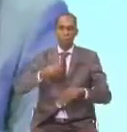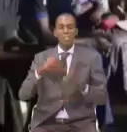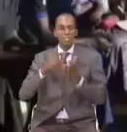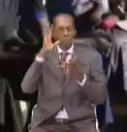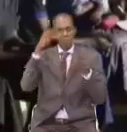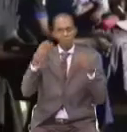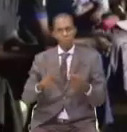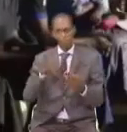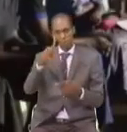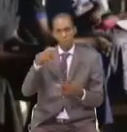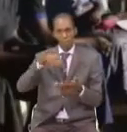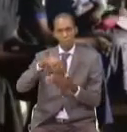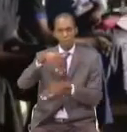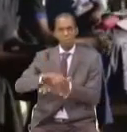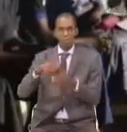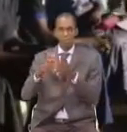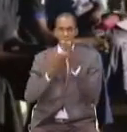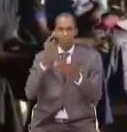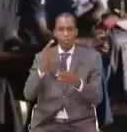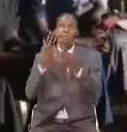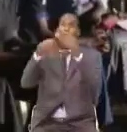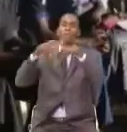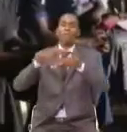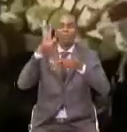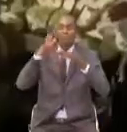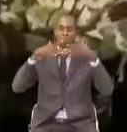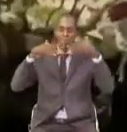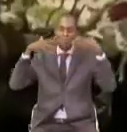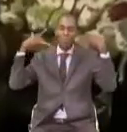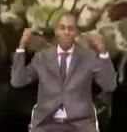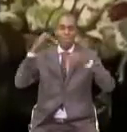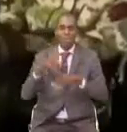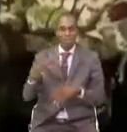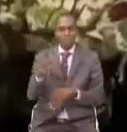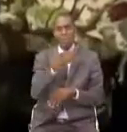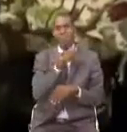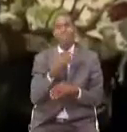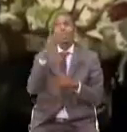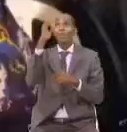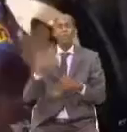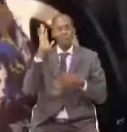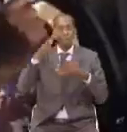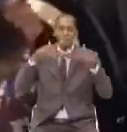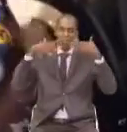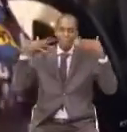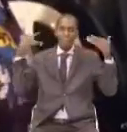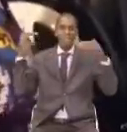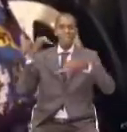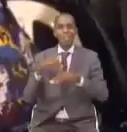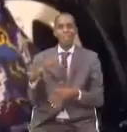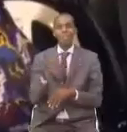happen tonight. Heaven will smile at you. God will smile at you. And